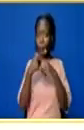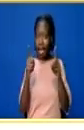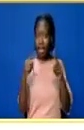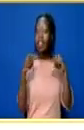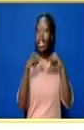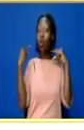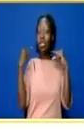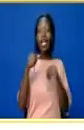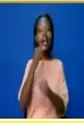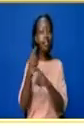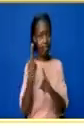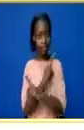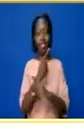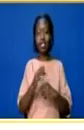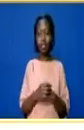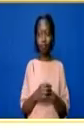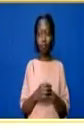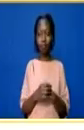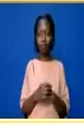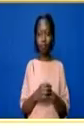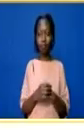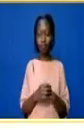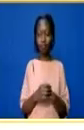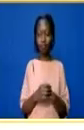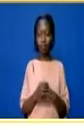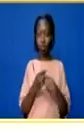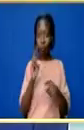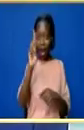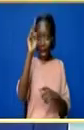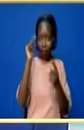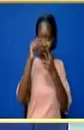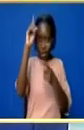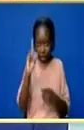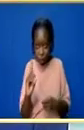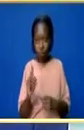way. Yes. That is very interesting.